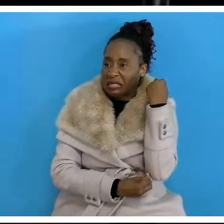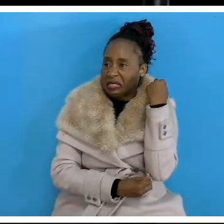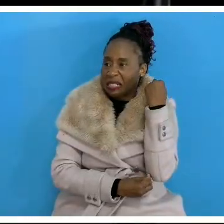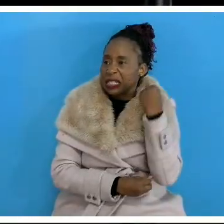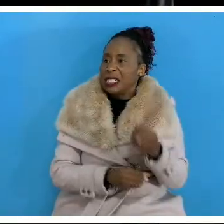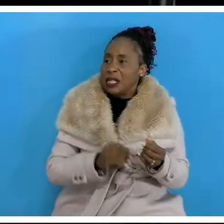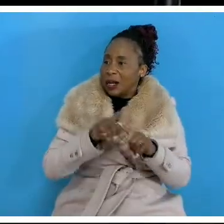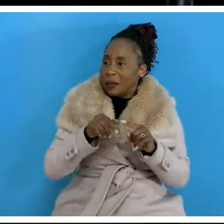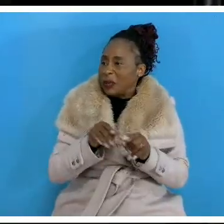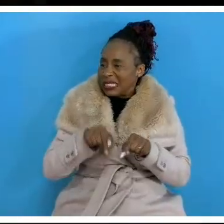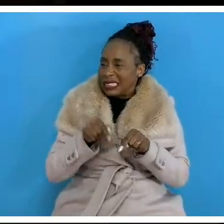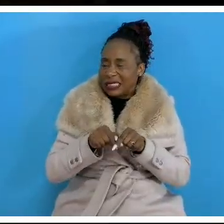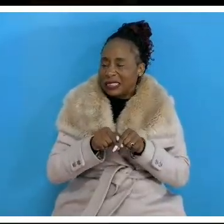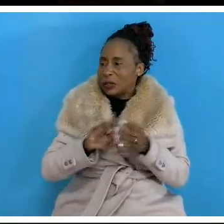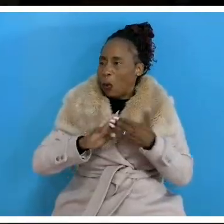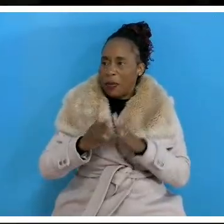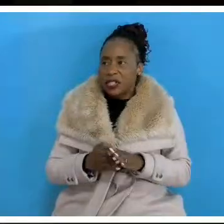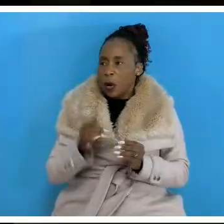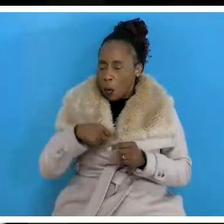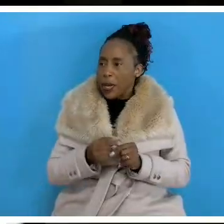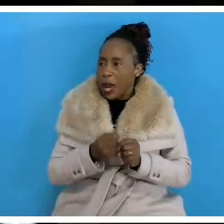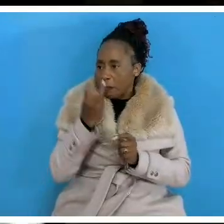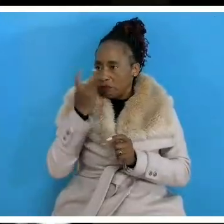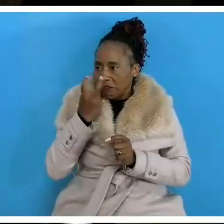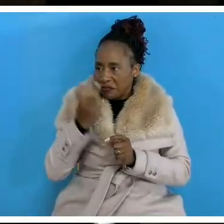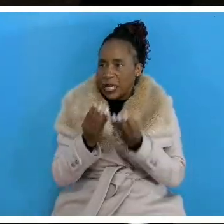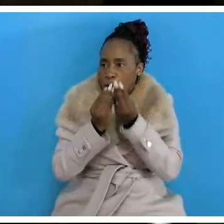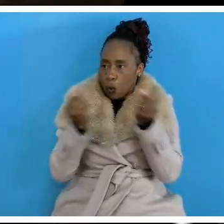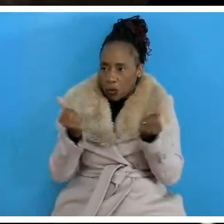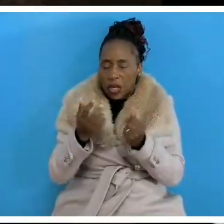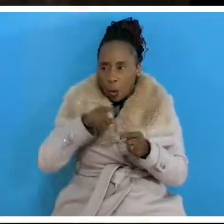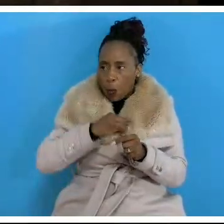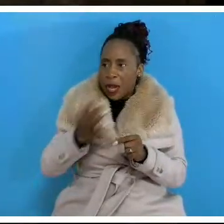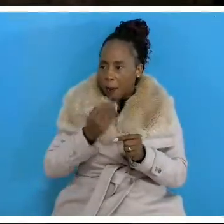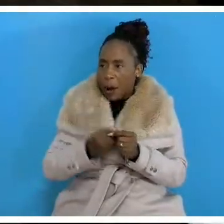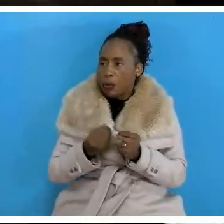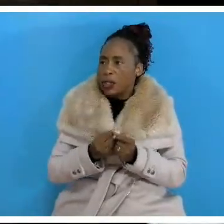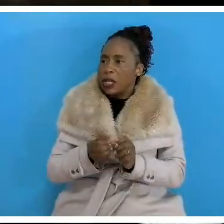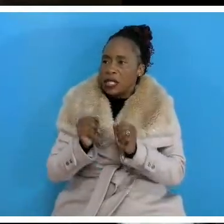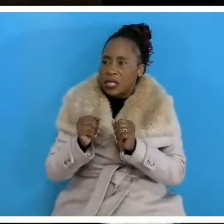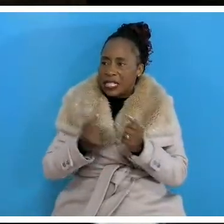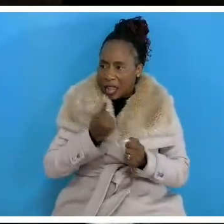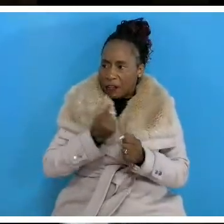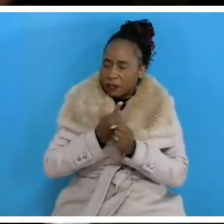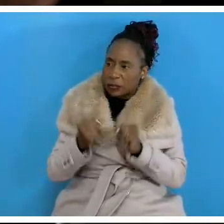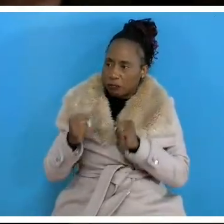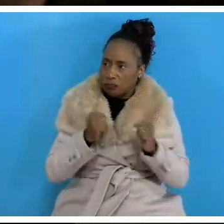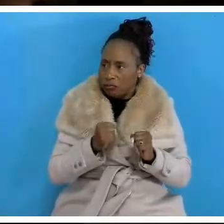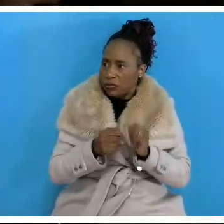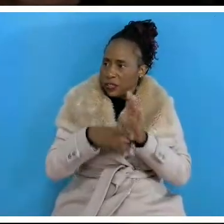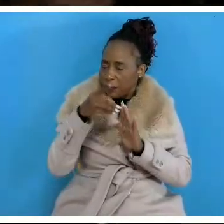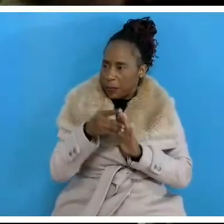is all about. And we are seeking solutions. We are about solutions, self-sustainable development programs. The